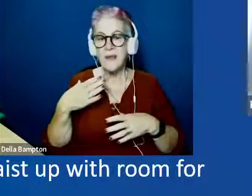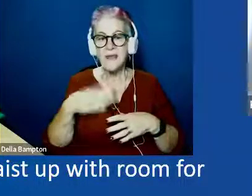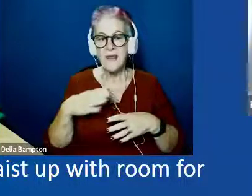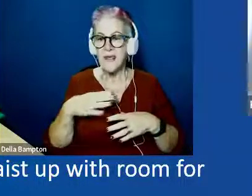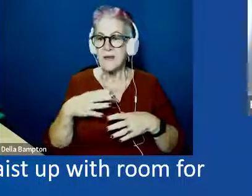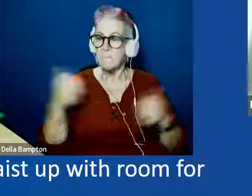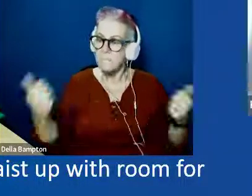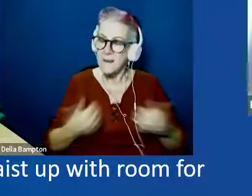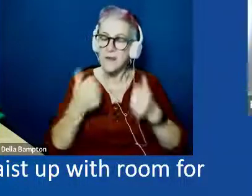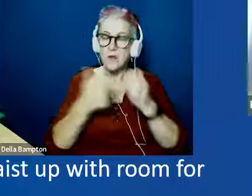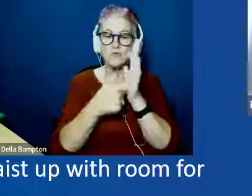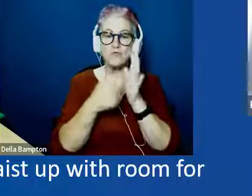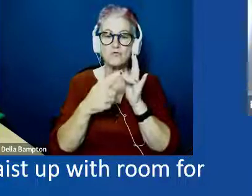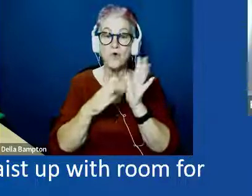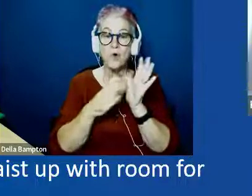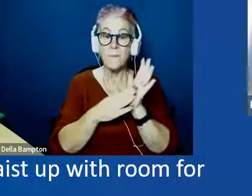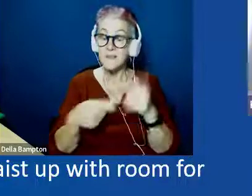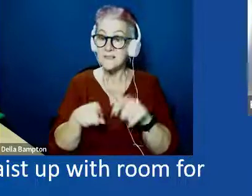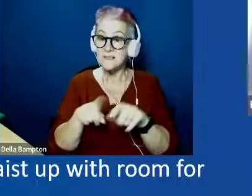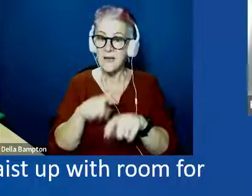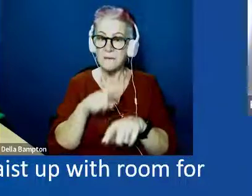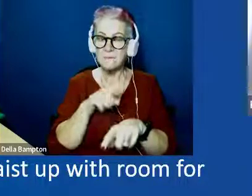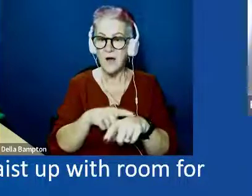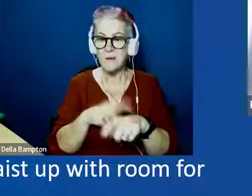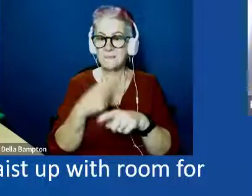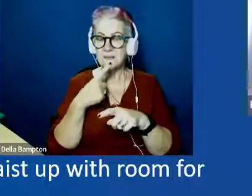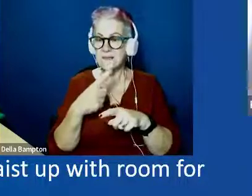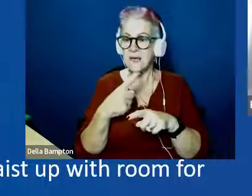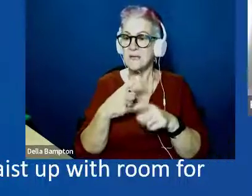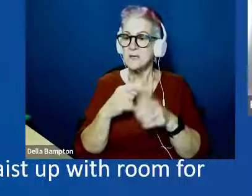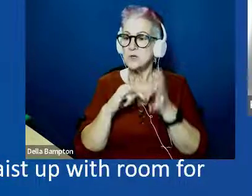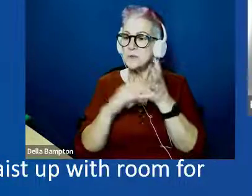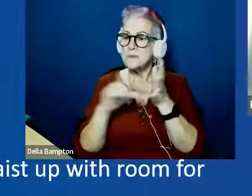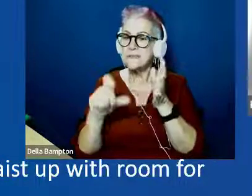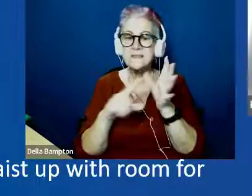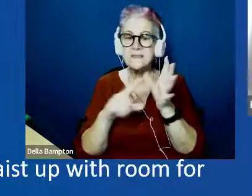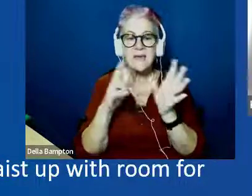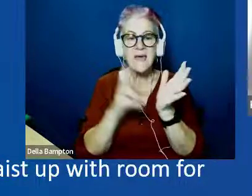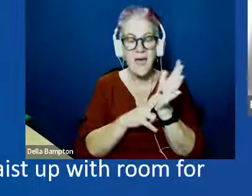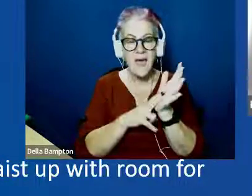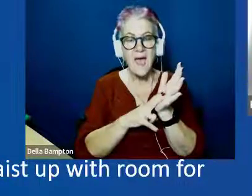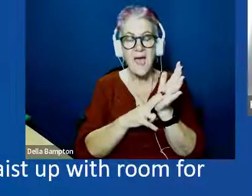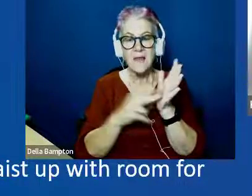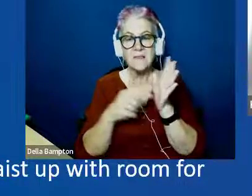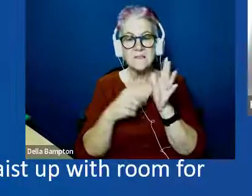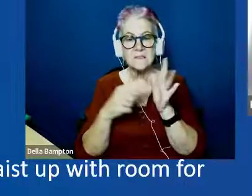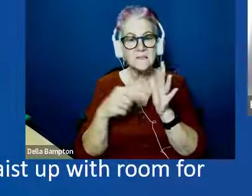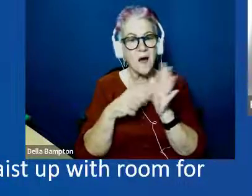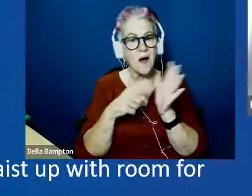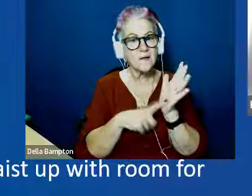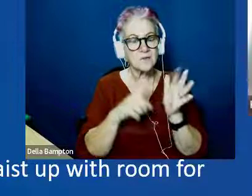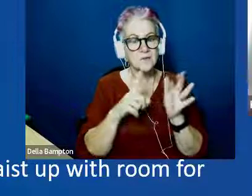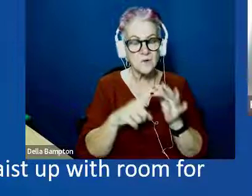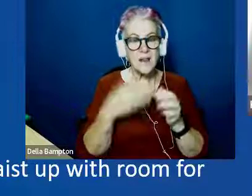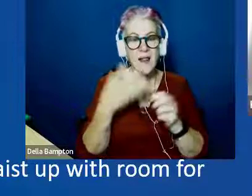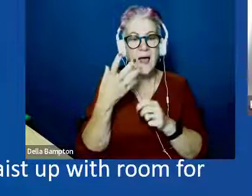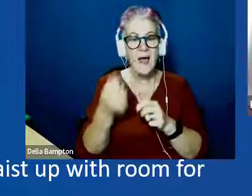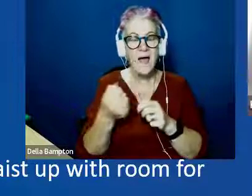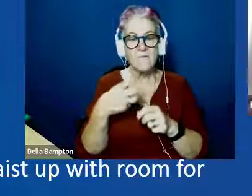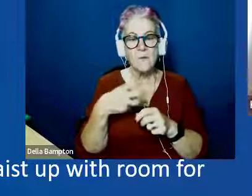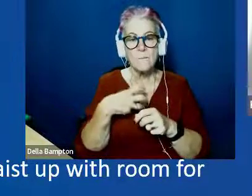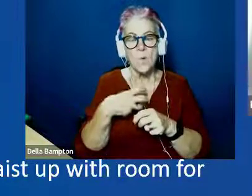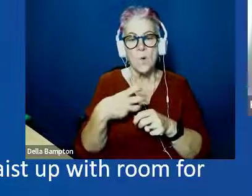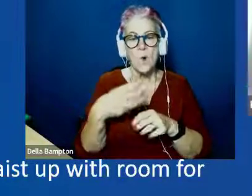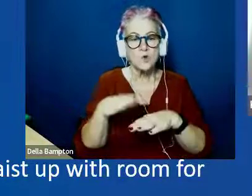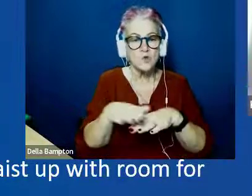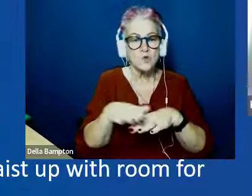also she really suggested about scanning the title and having a slower pause on pictures as